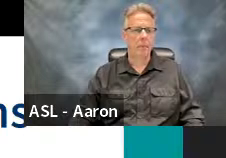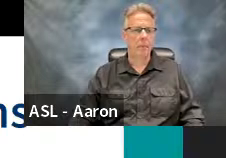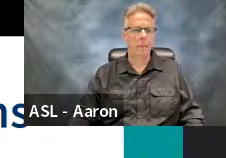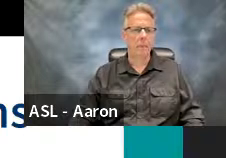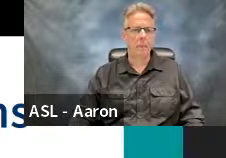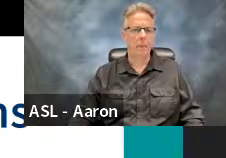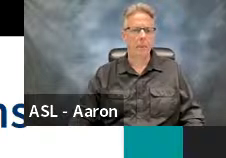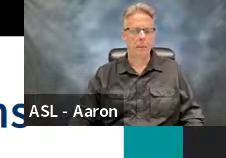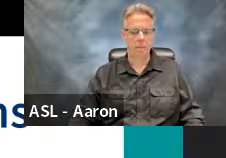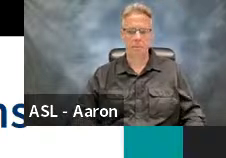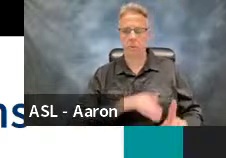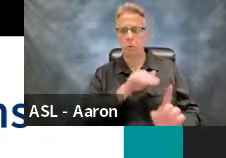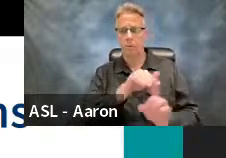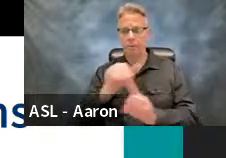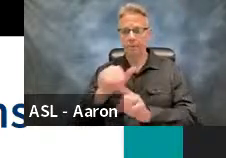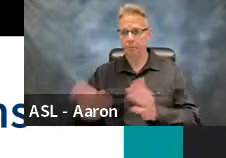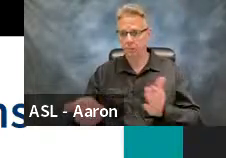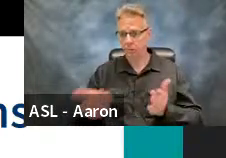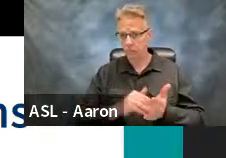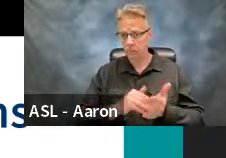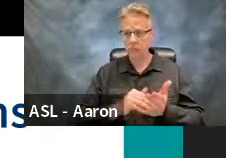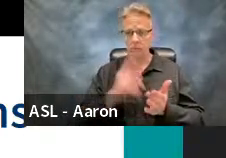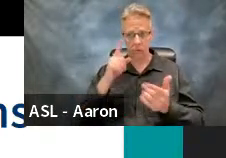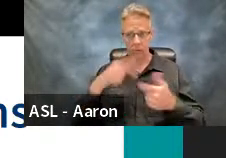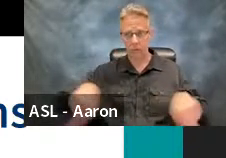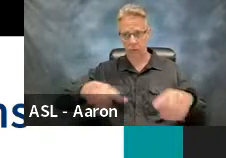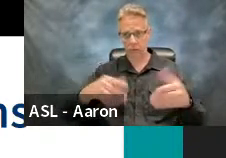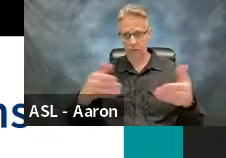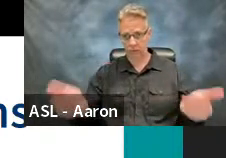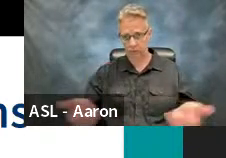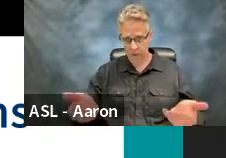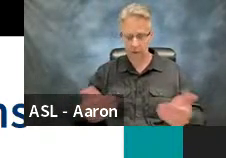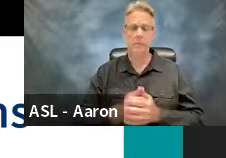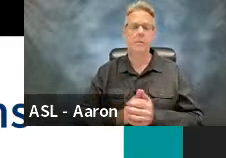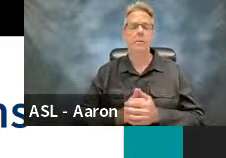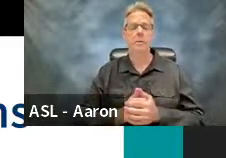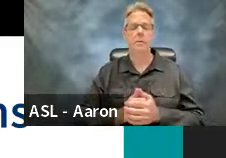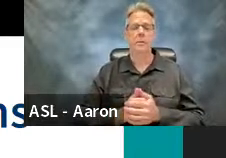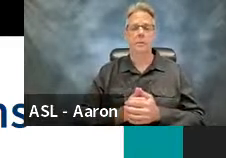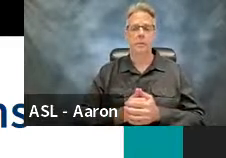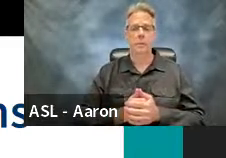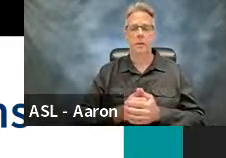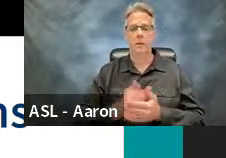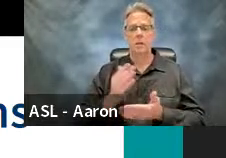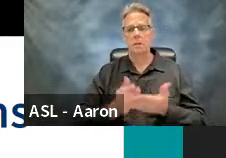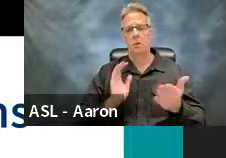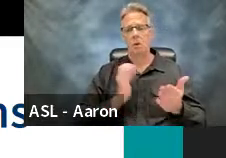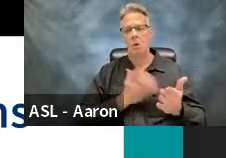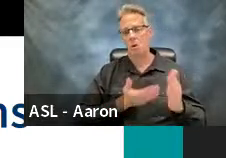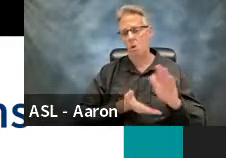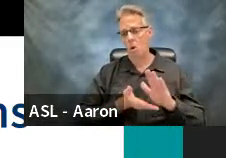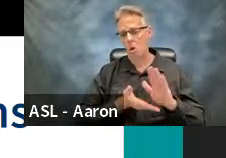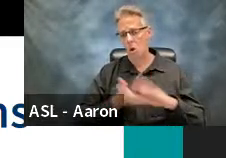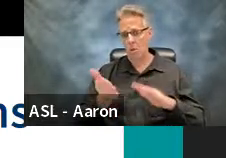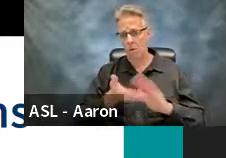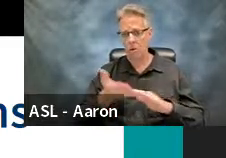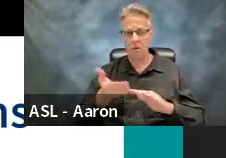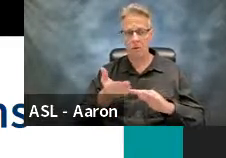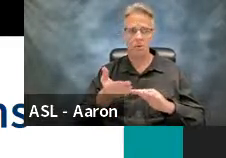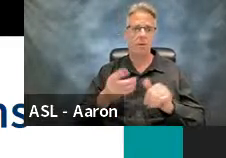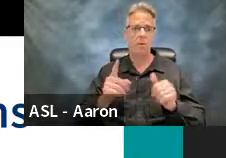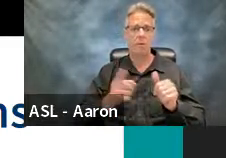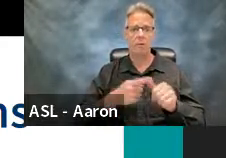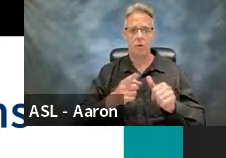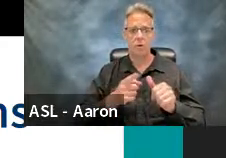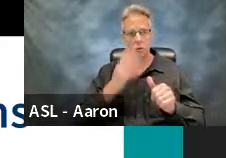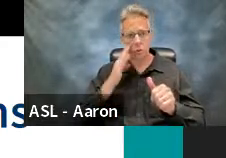And just a reminder for all of us, some of our operating norms is for us to first put